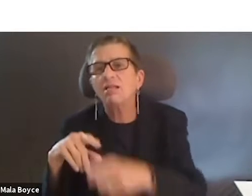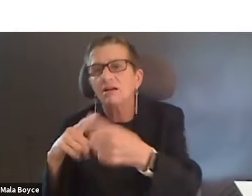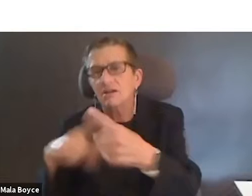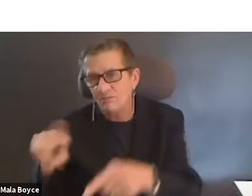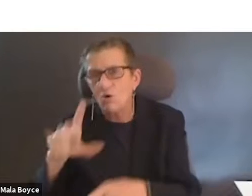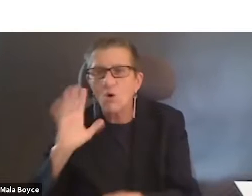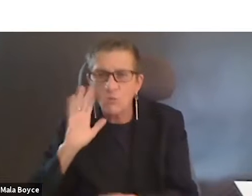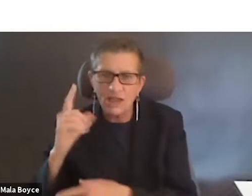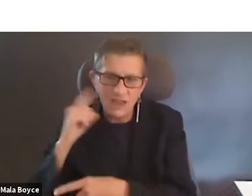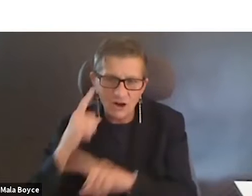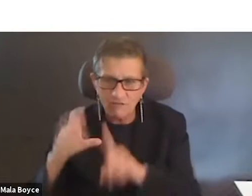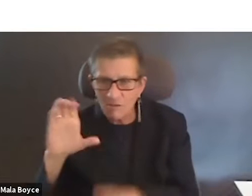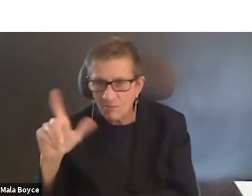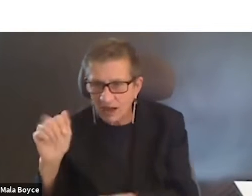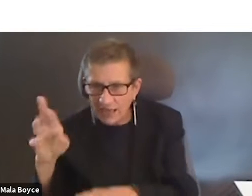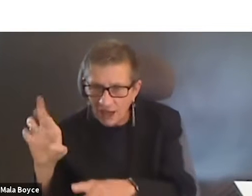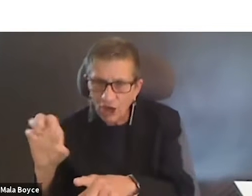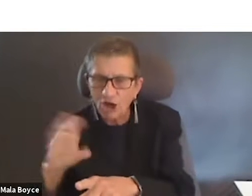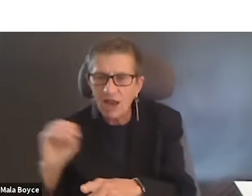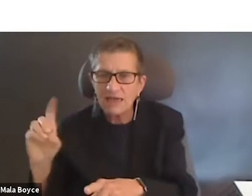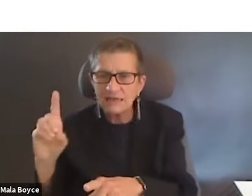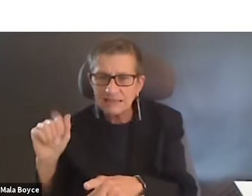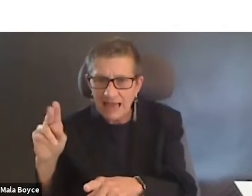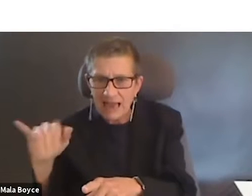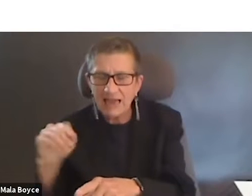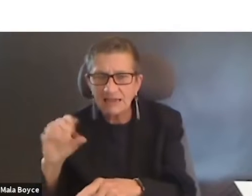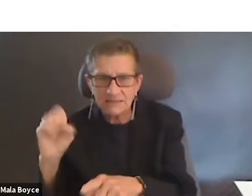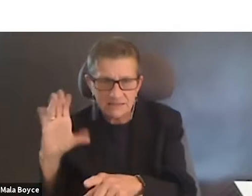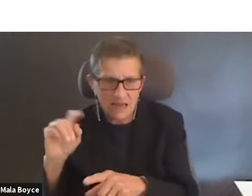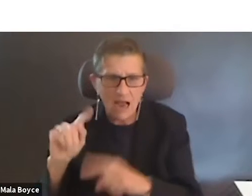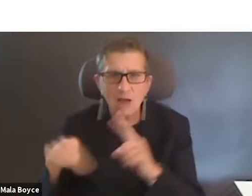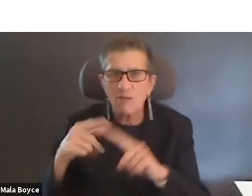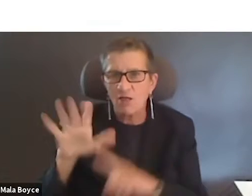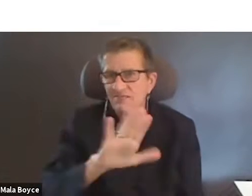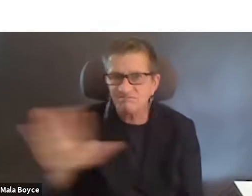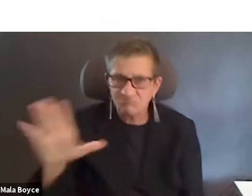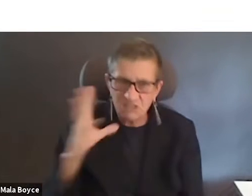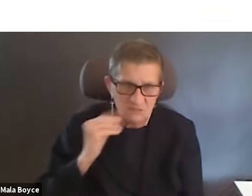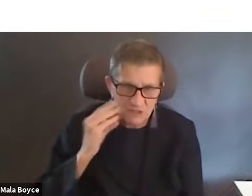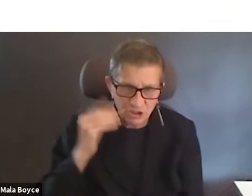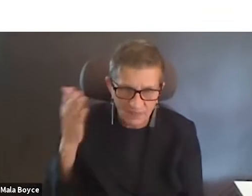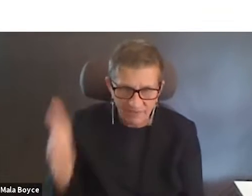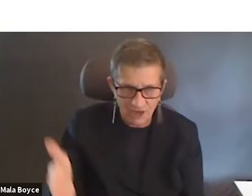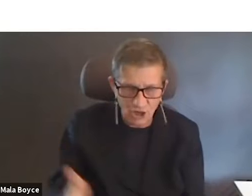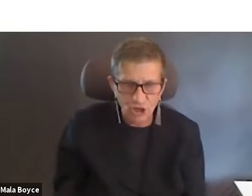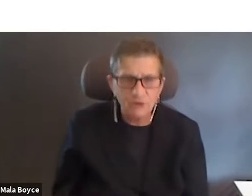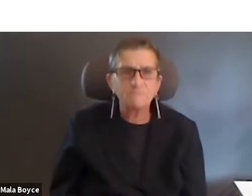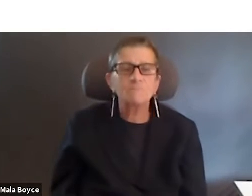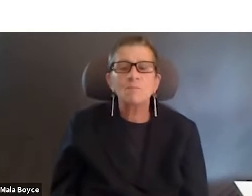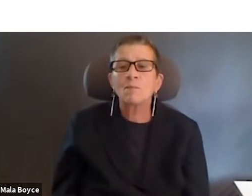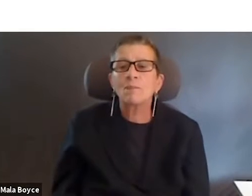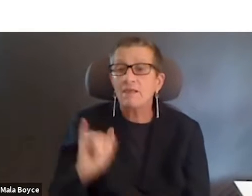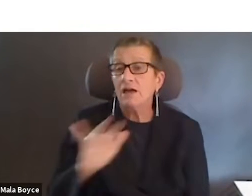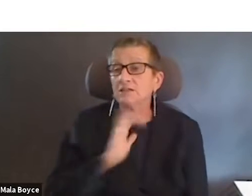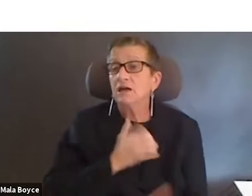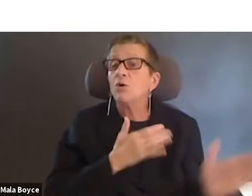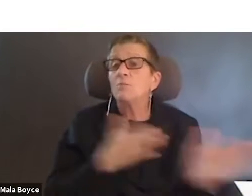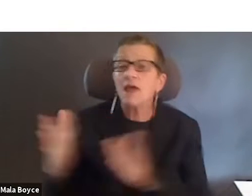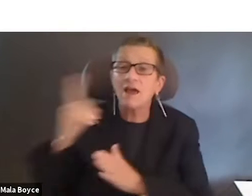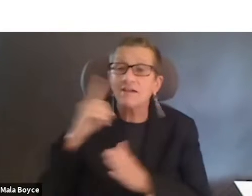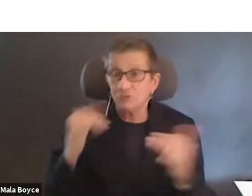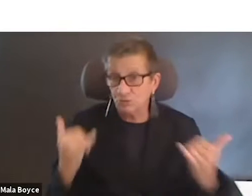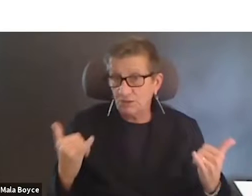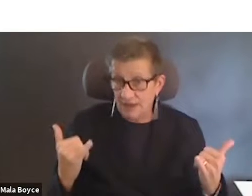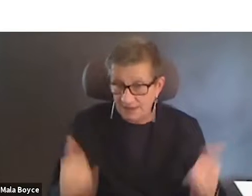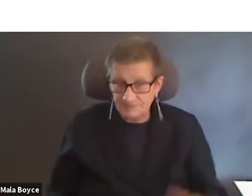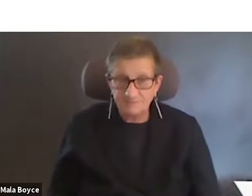from Claire, Danny, and Scott about their experiences there. So that is our plan for today, and